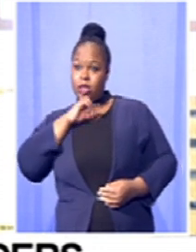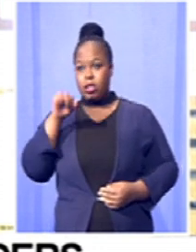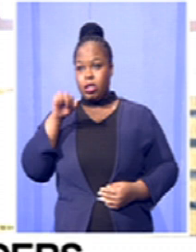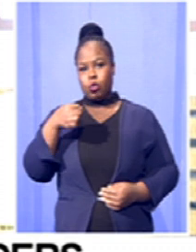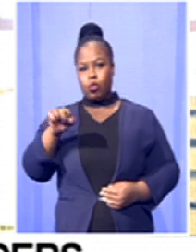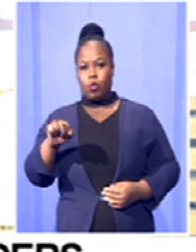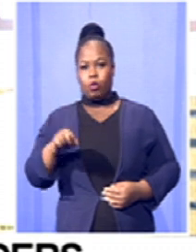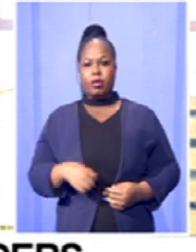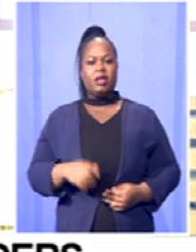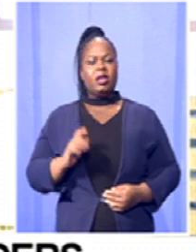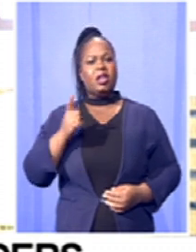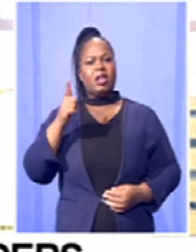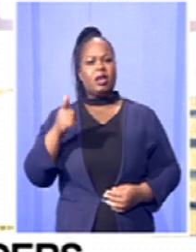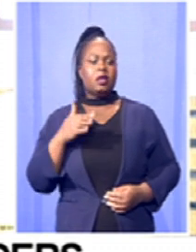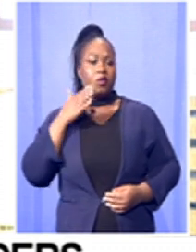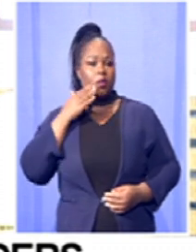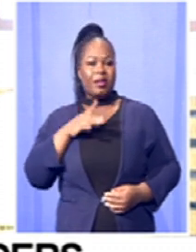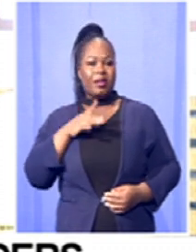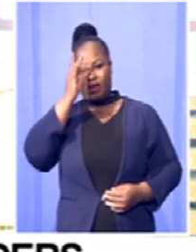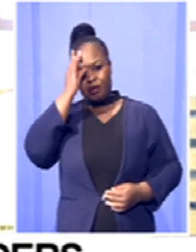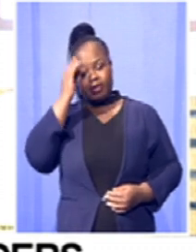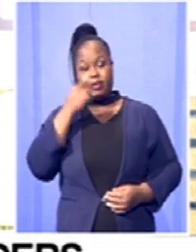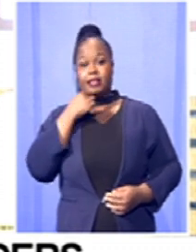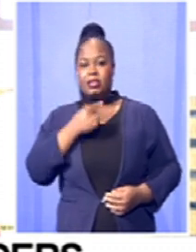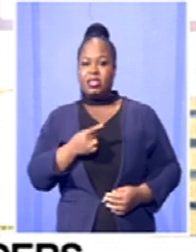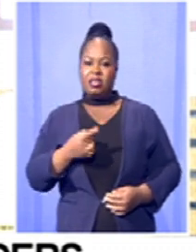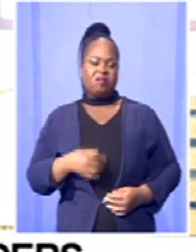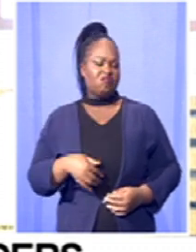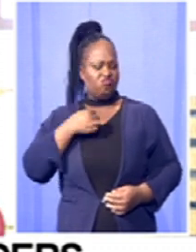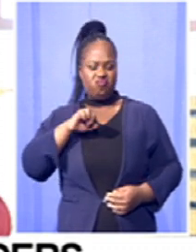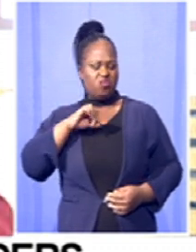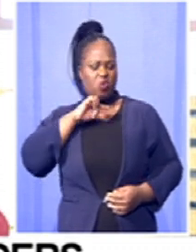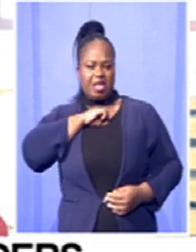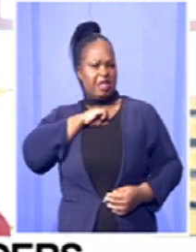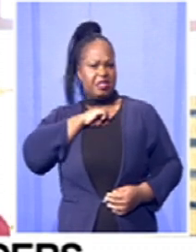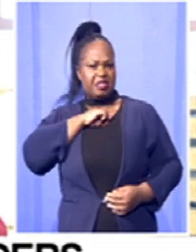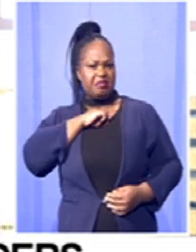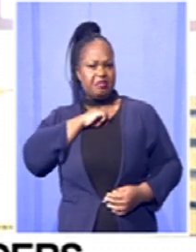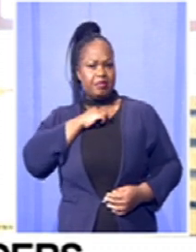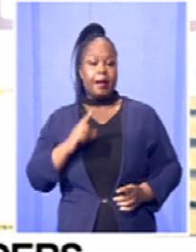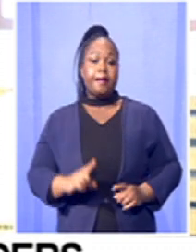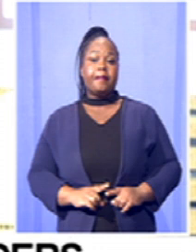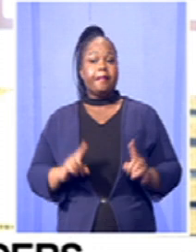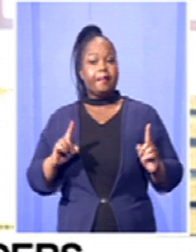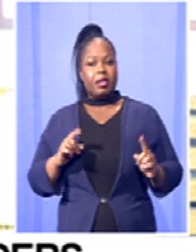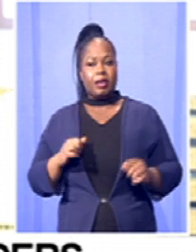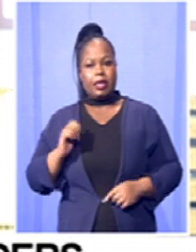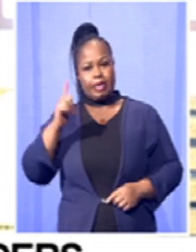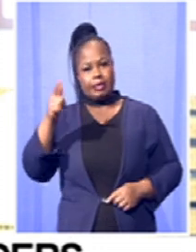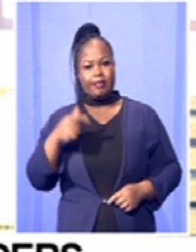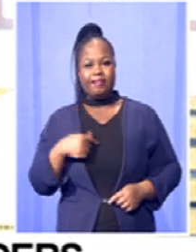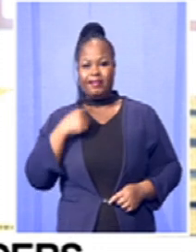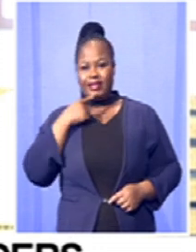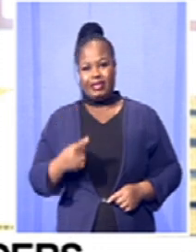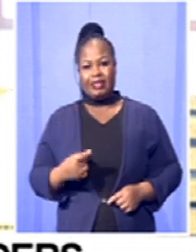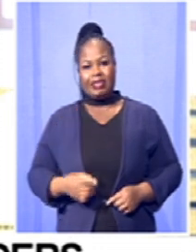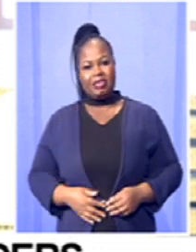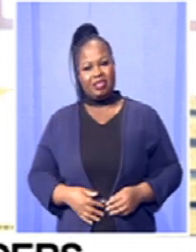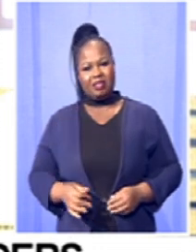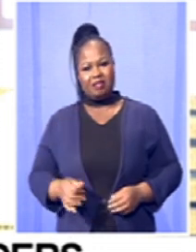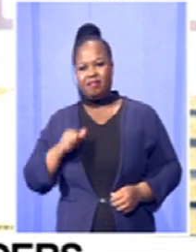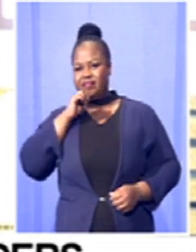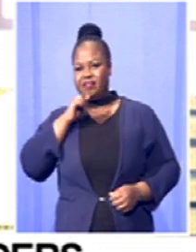on, after a mass conviction, they did say that they are pleading not guilty. But upon after that, they did say that they rather